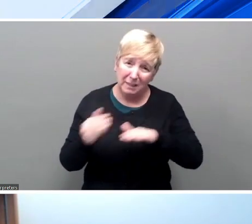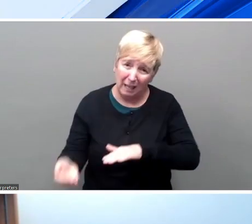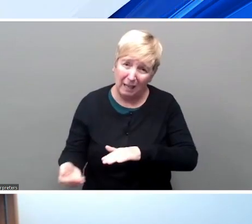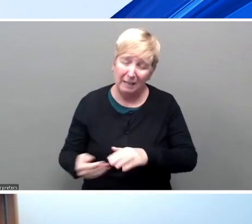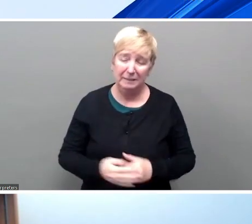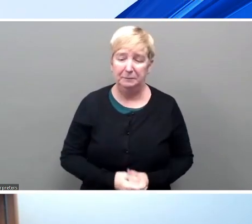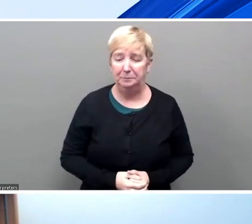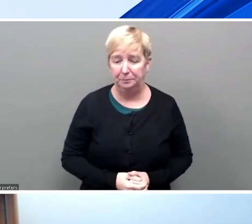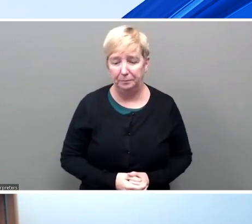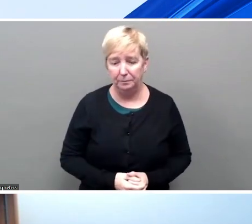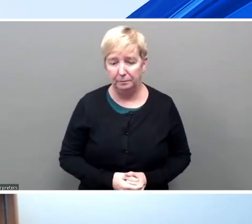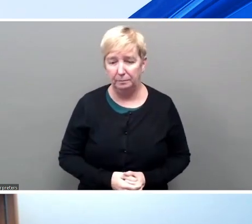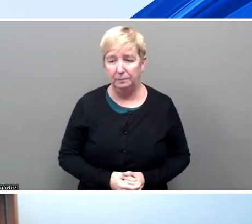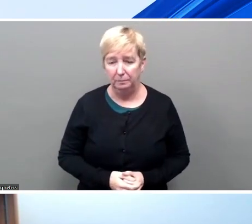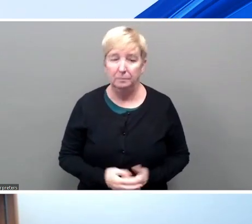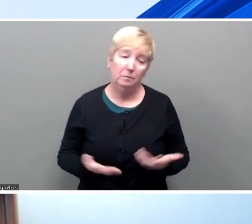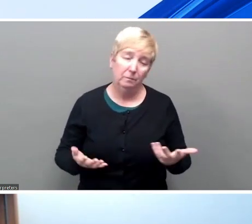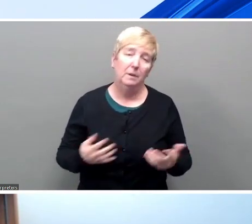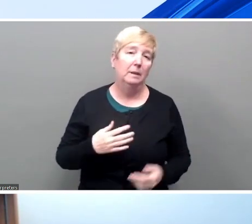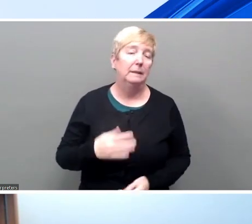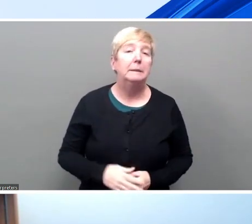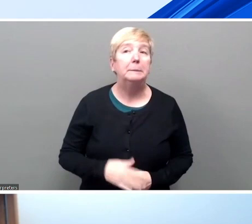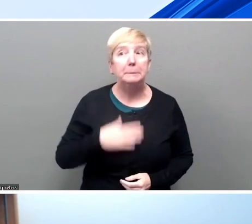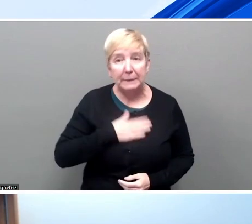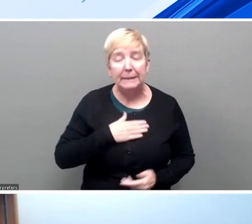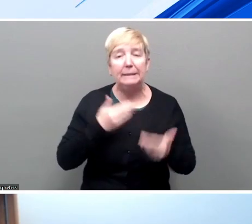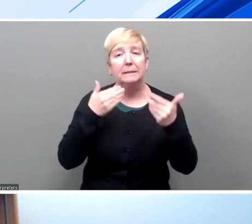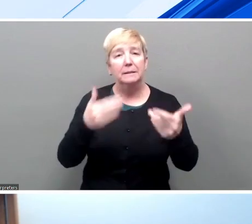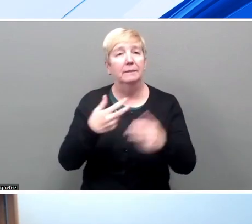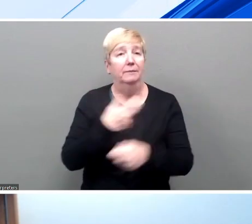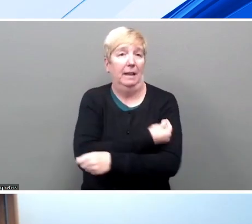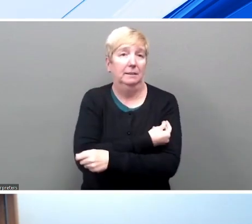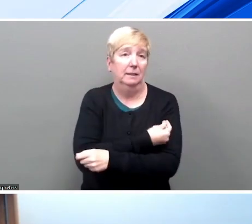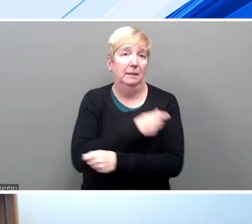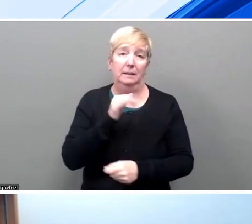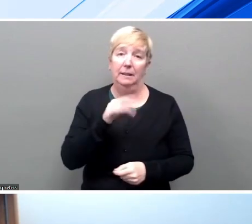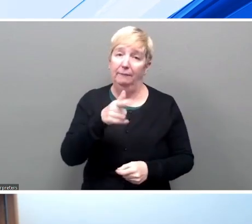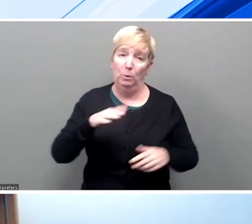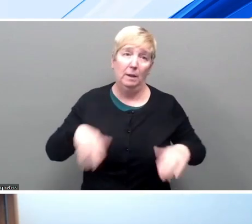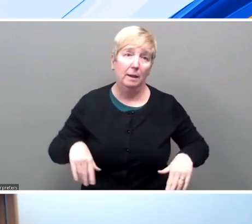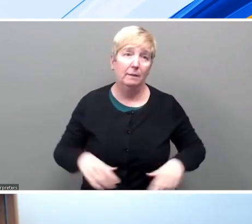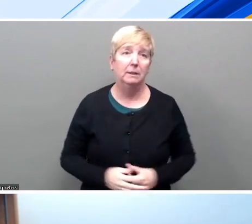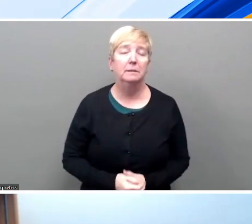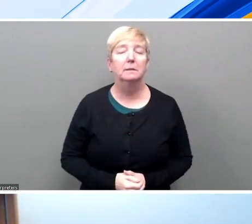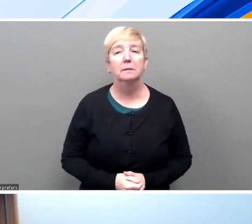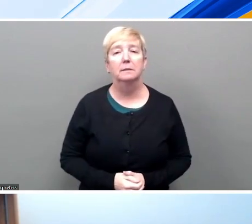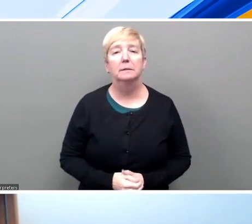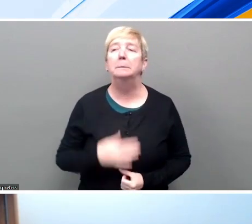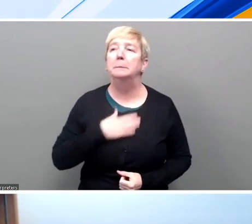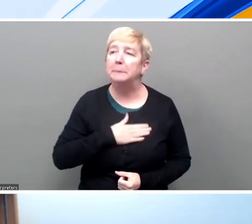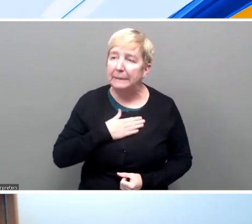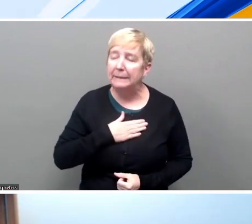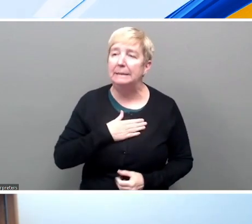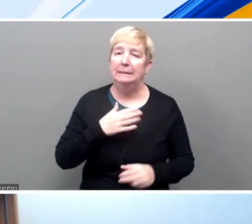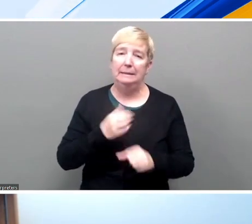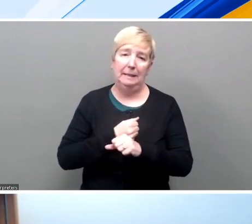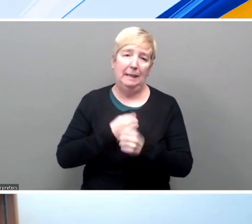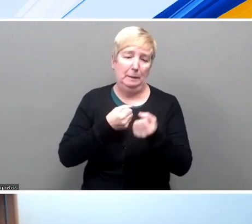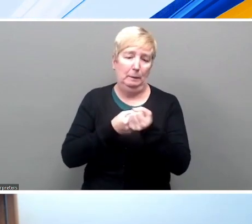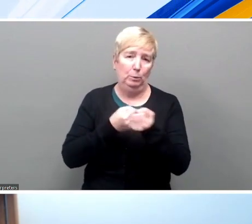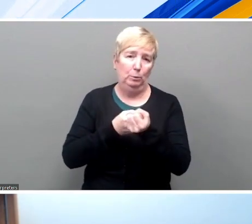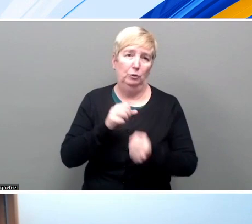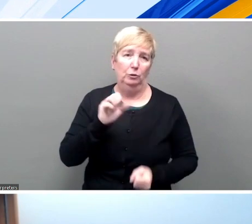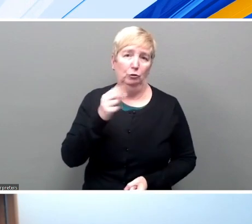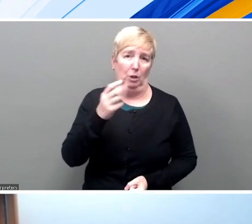infection. So as always, please get vaccinated if you haven't. Please seek out a booster shot if